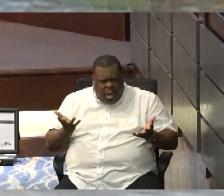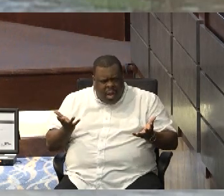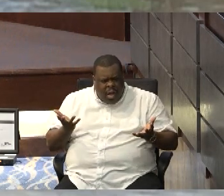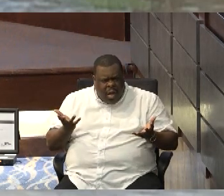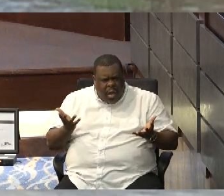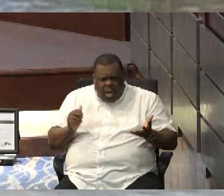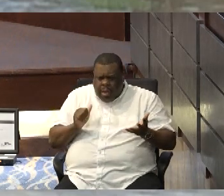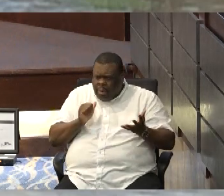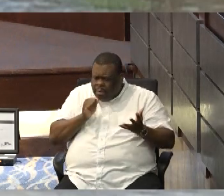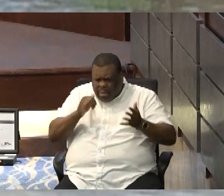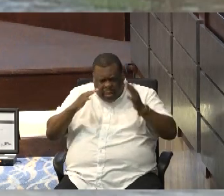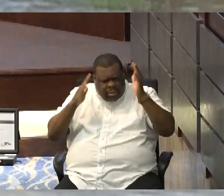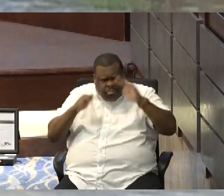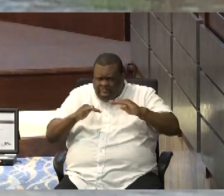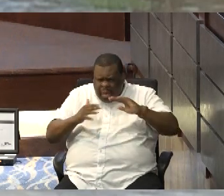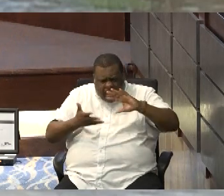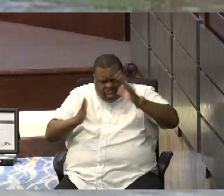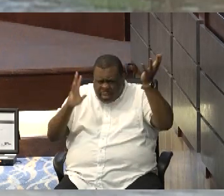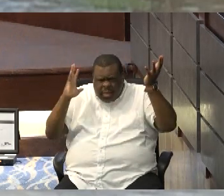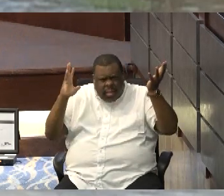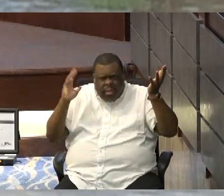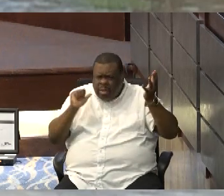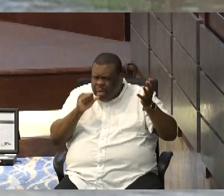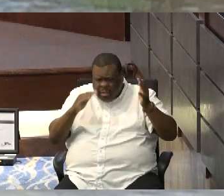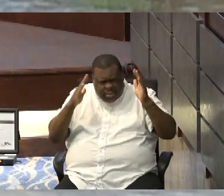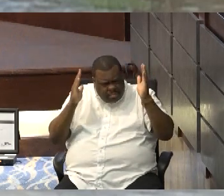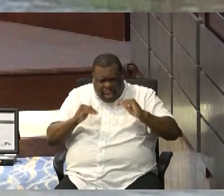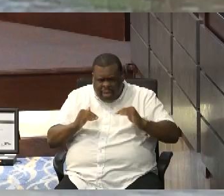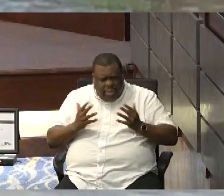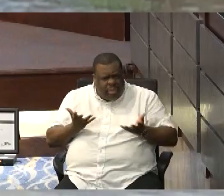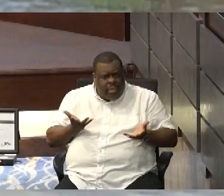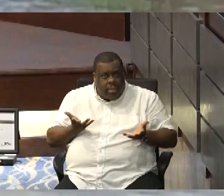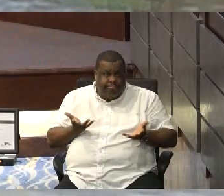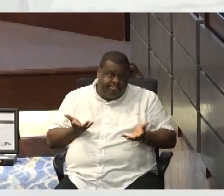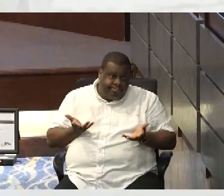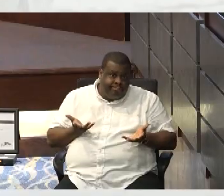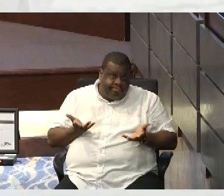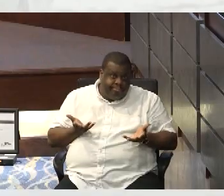that they would be living with this when there was a significant storm in their neighborhood.